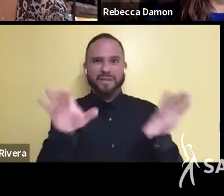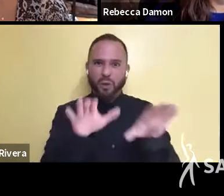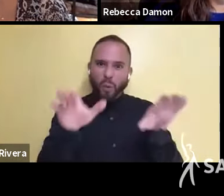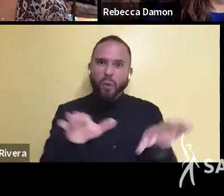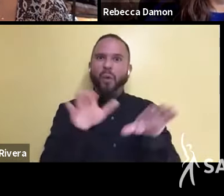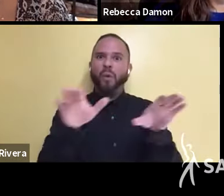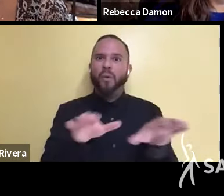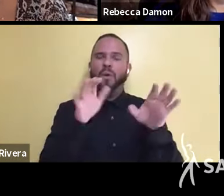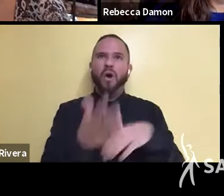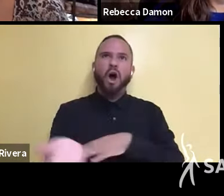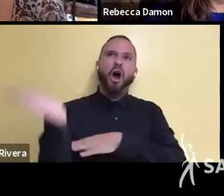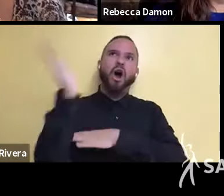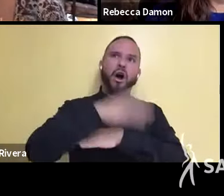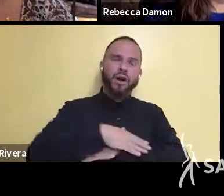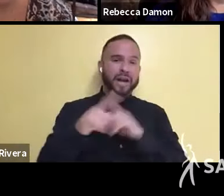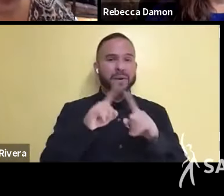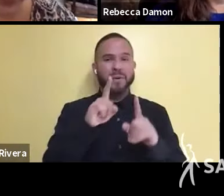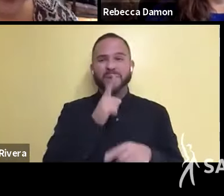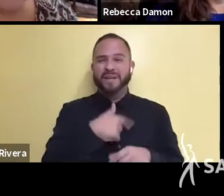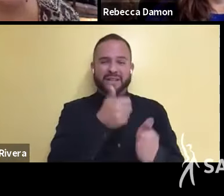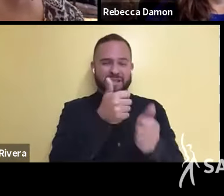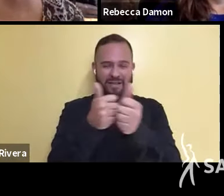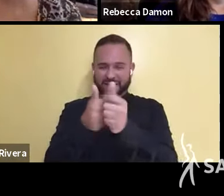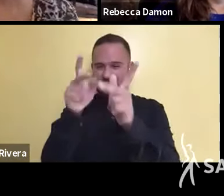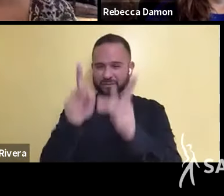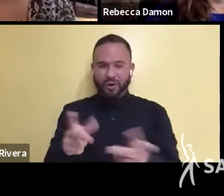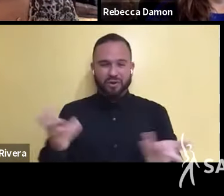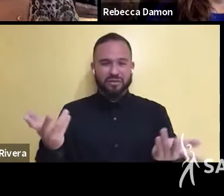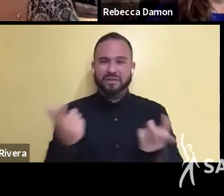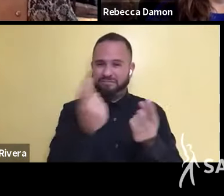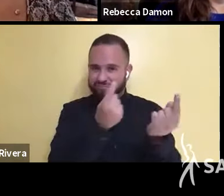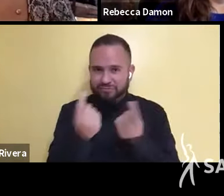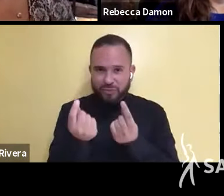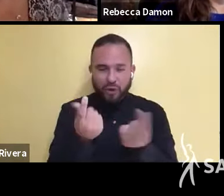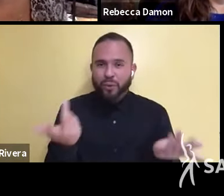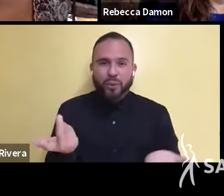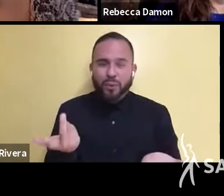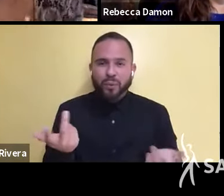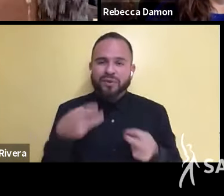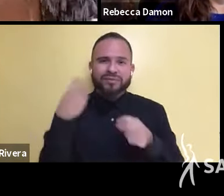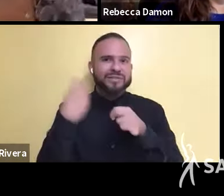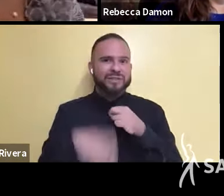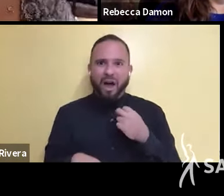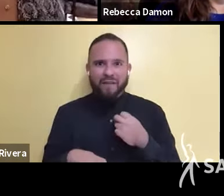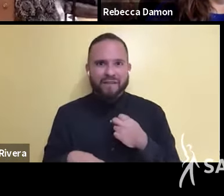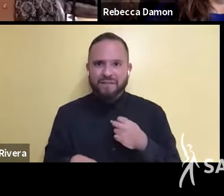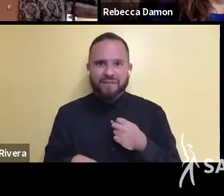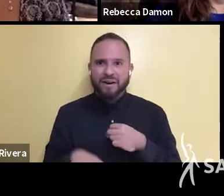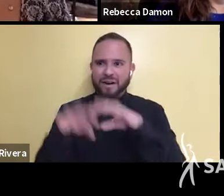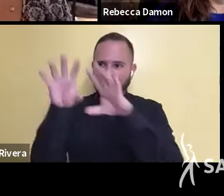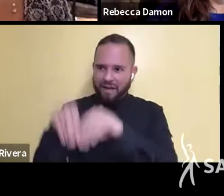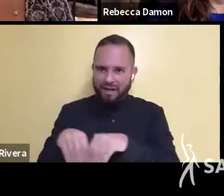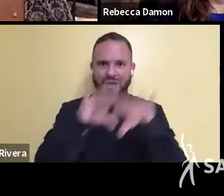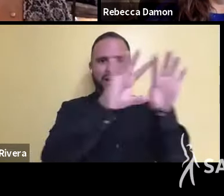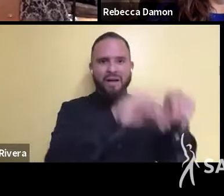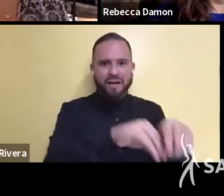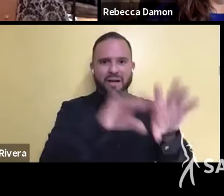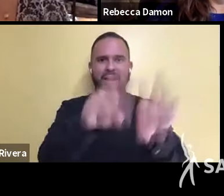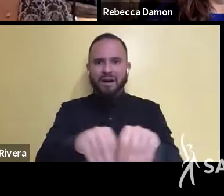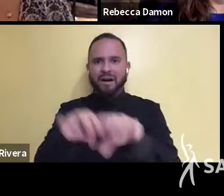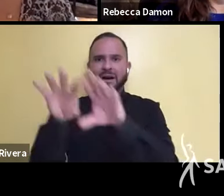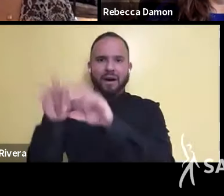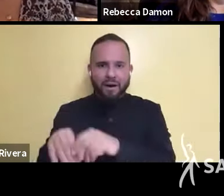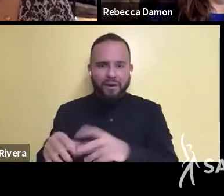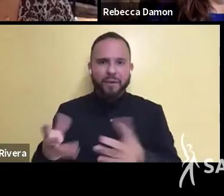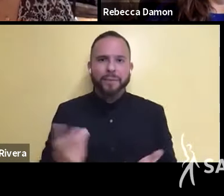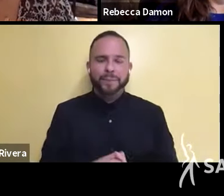But for the average person, it's just so difficult. Now, let me say, as far as this long-awaited